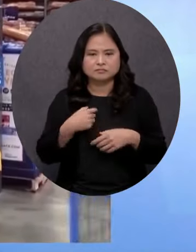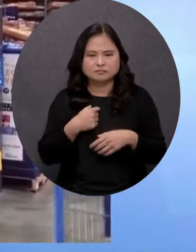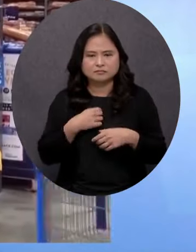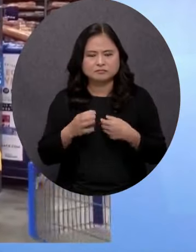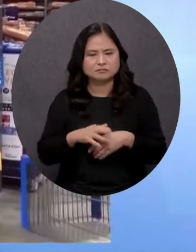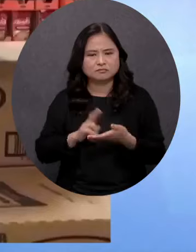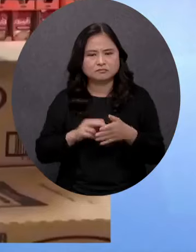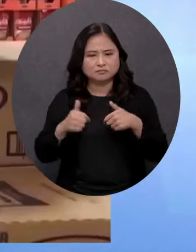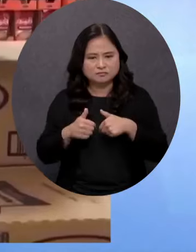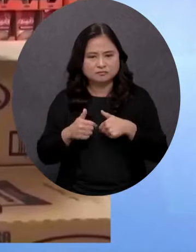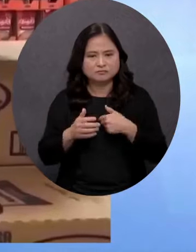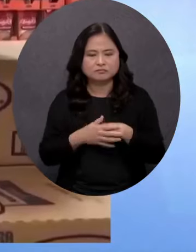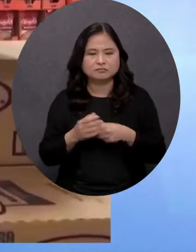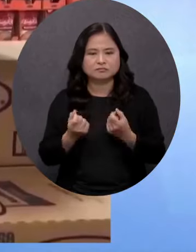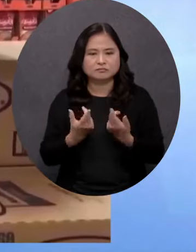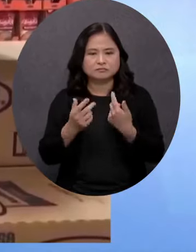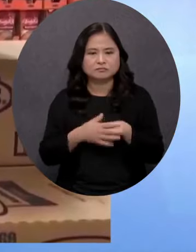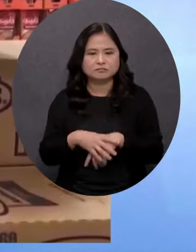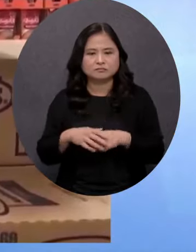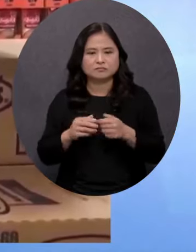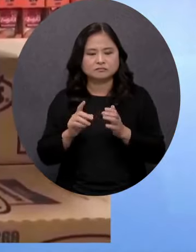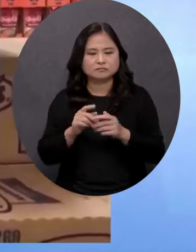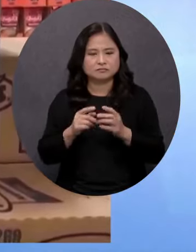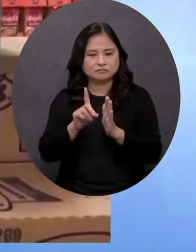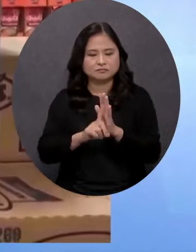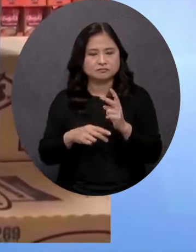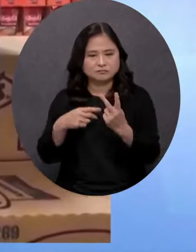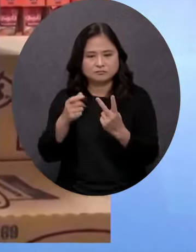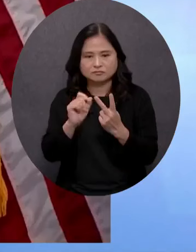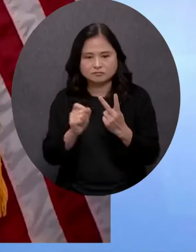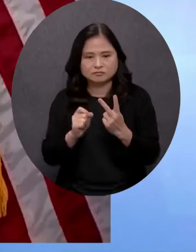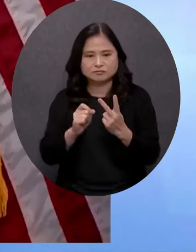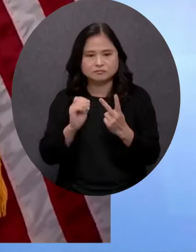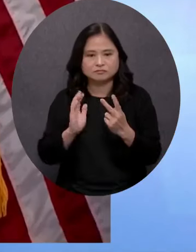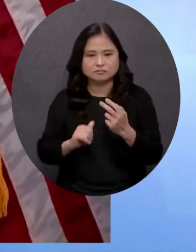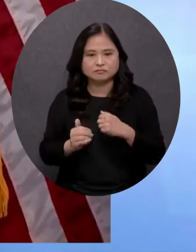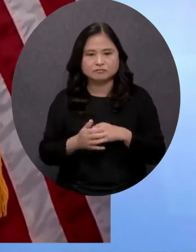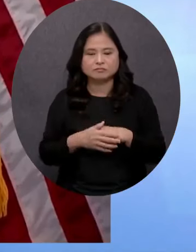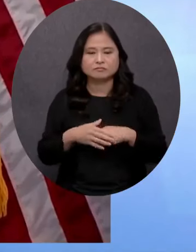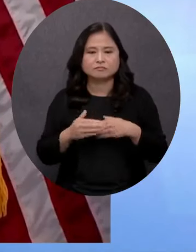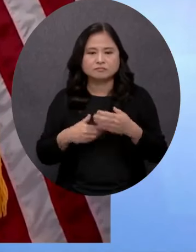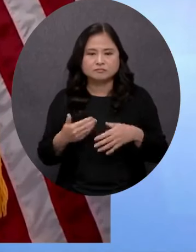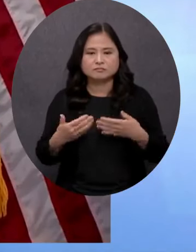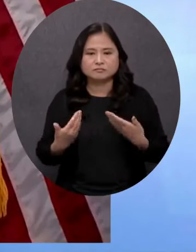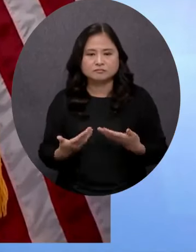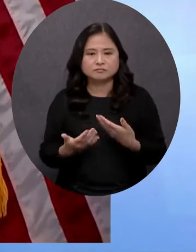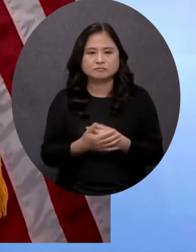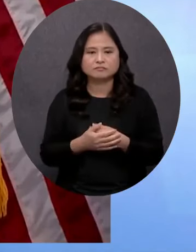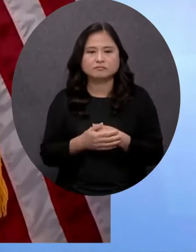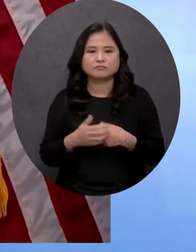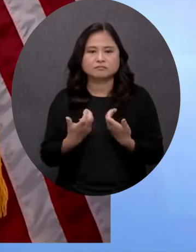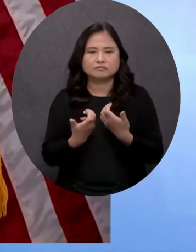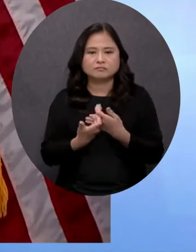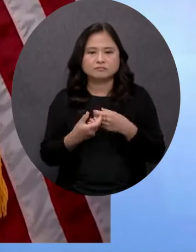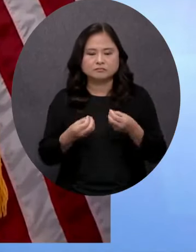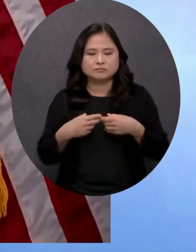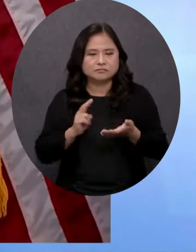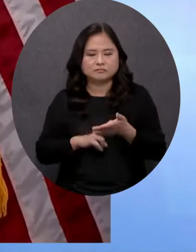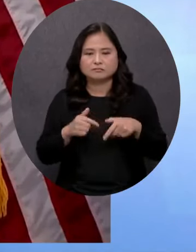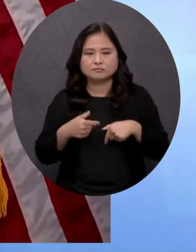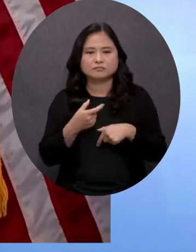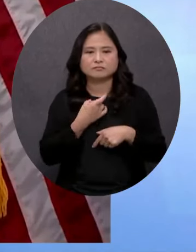greater confidence that inflation is moving sustainably toward 2%. So far this year, the data have not given us that greater